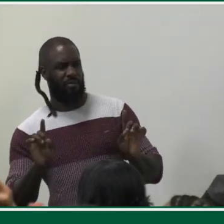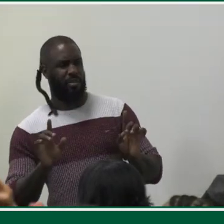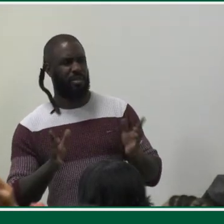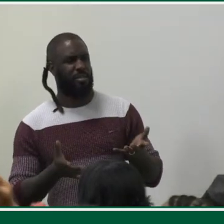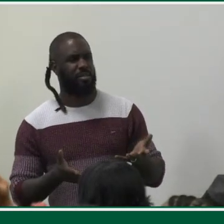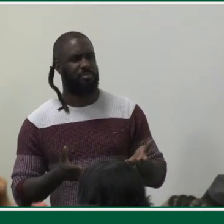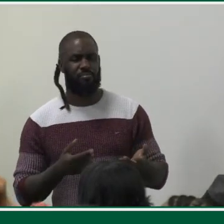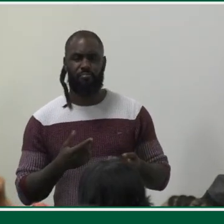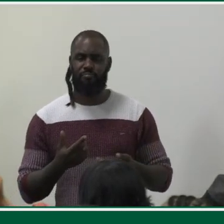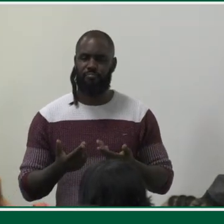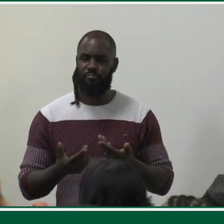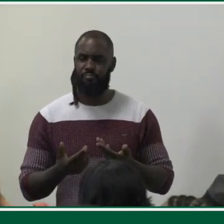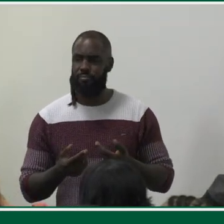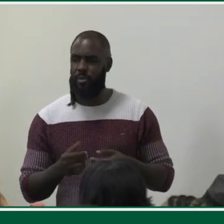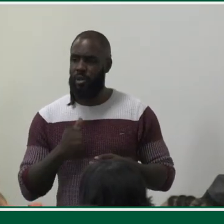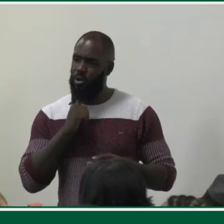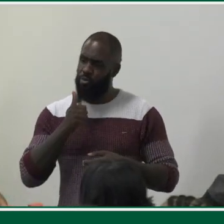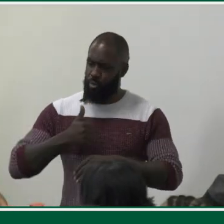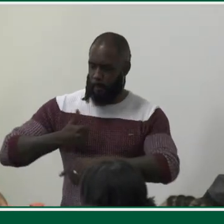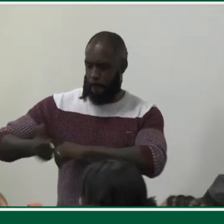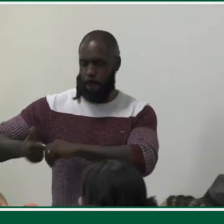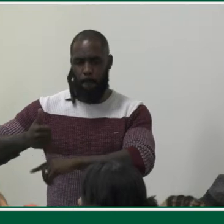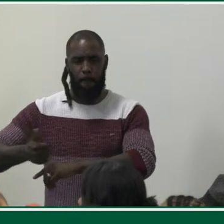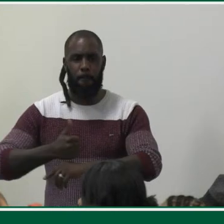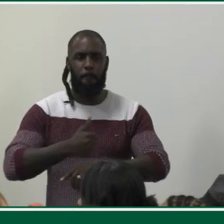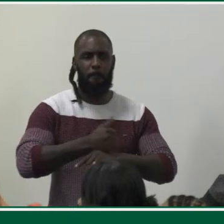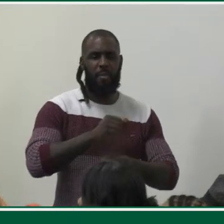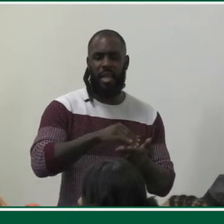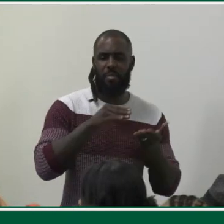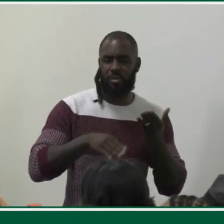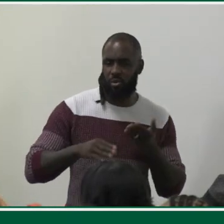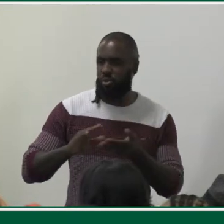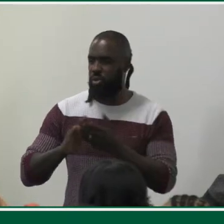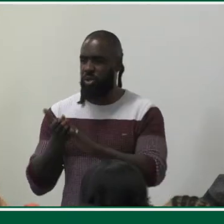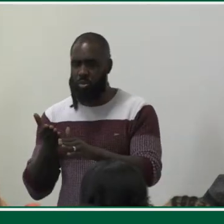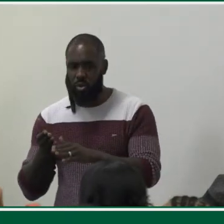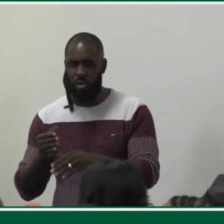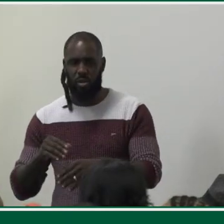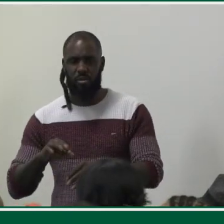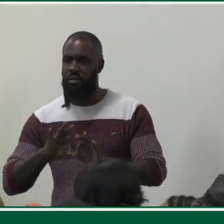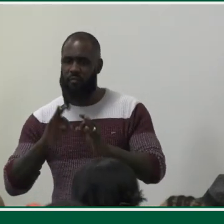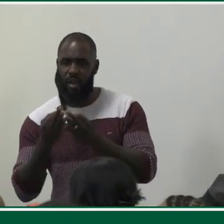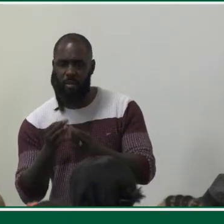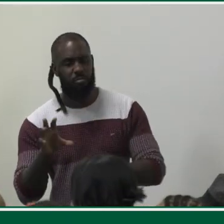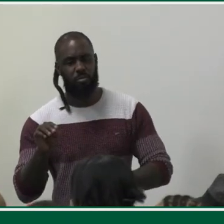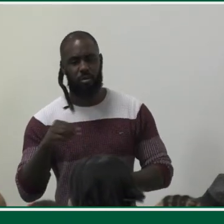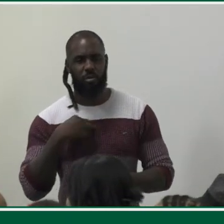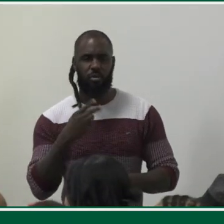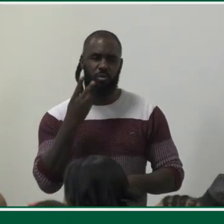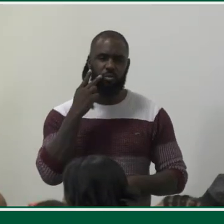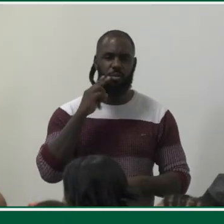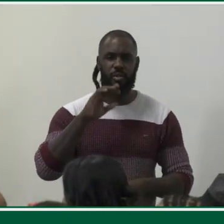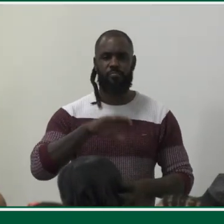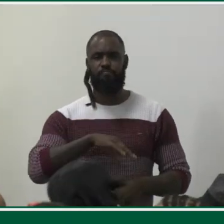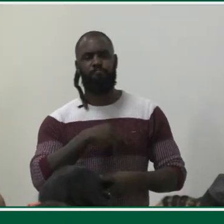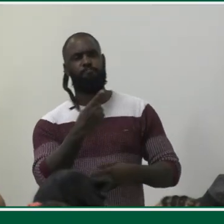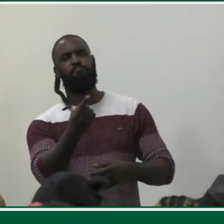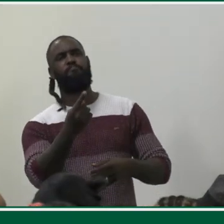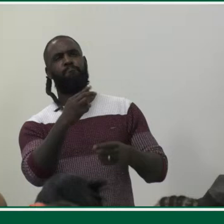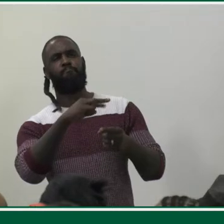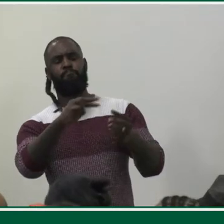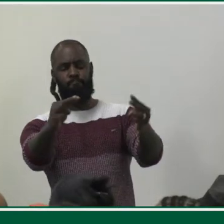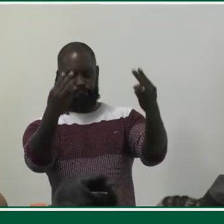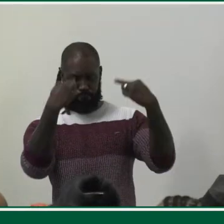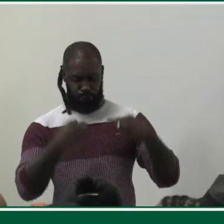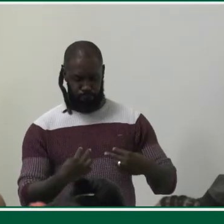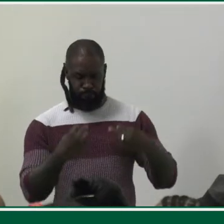don't immediately go to blaming students, blaming their families, and blaming their communities. Instead, we've tried to look into the mirror and say, what is it that we're doing or